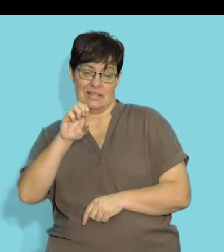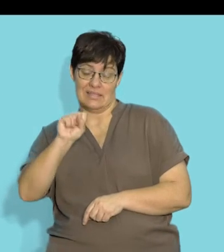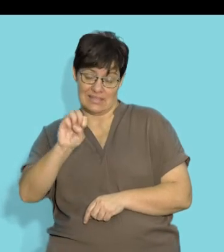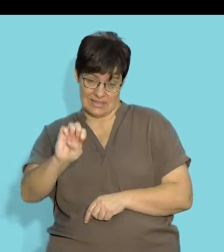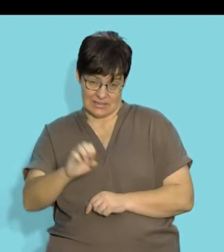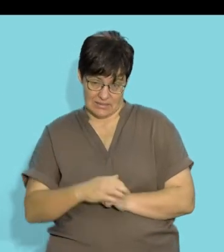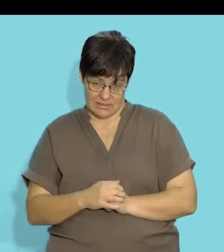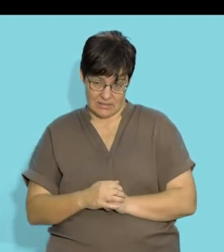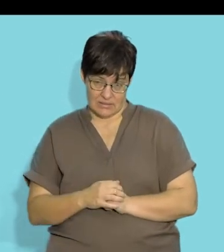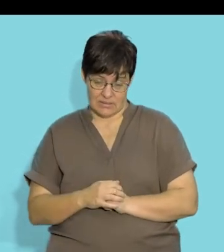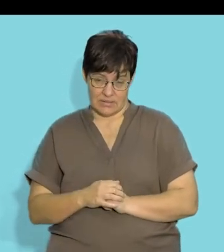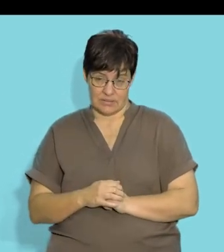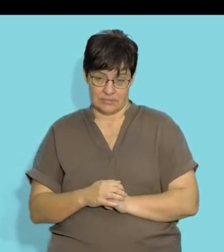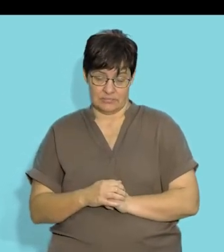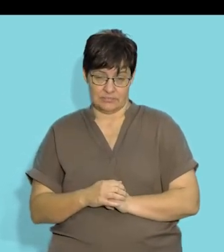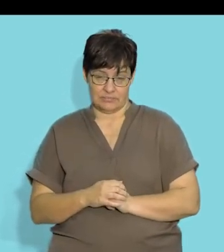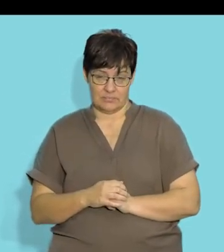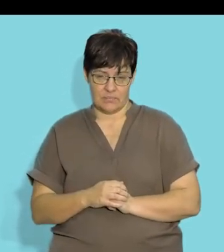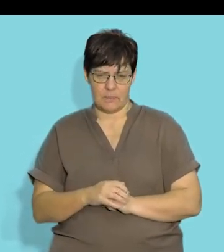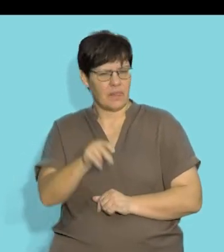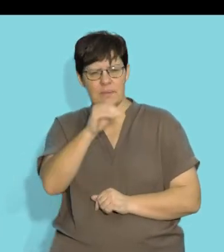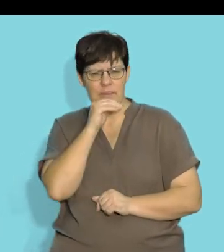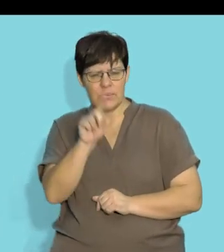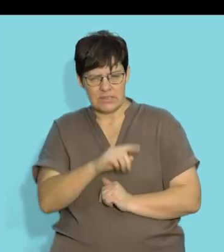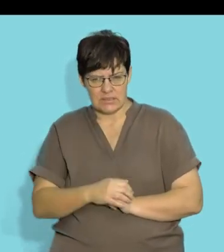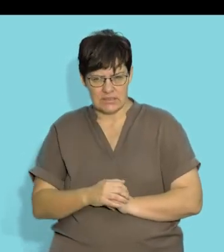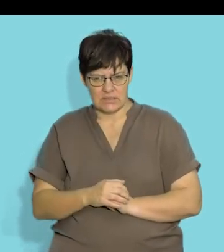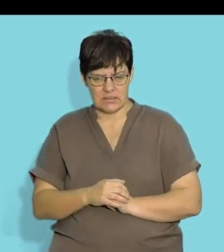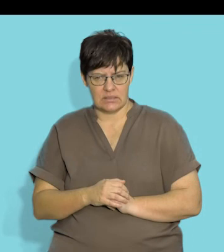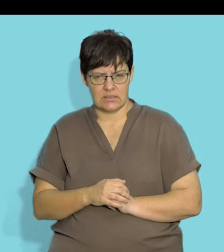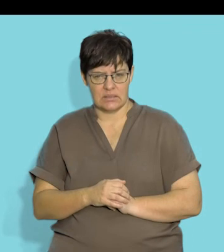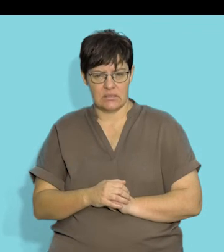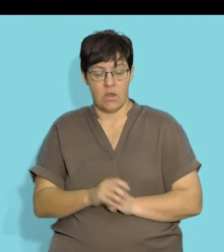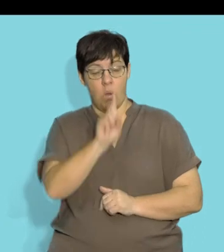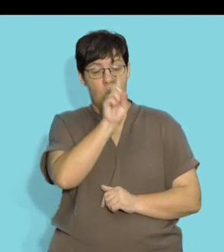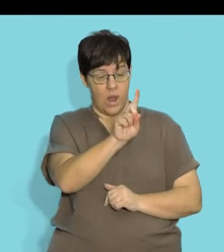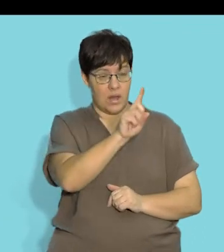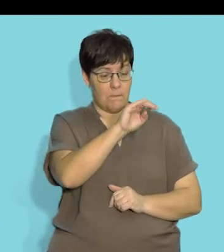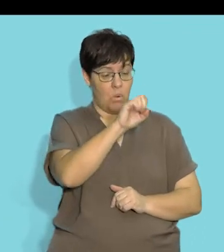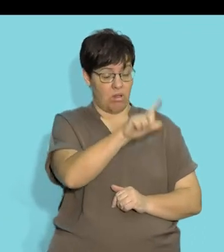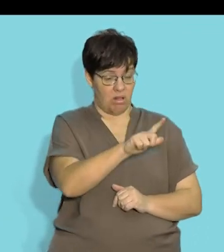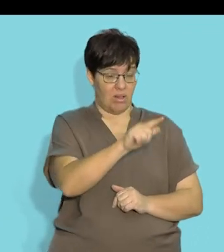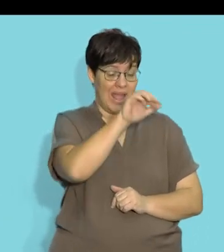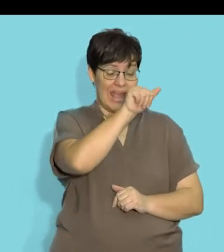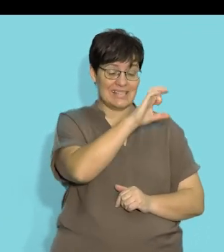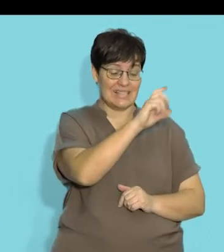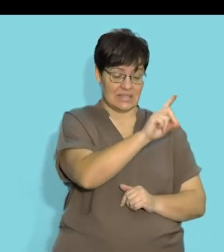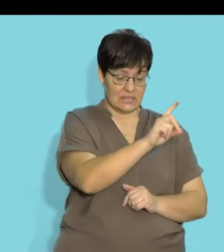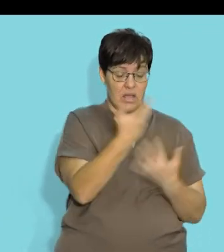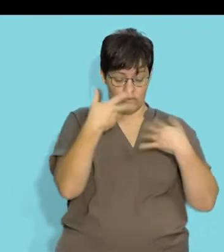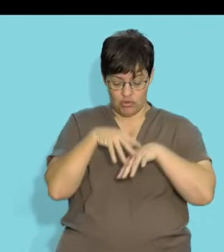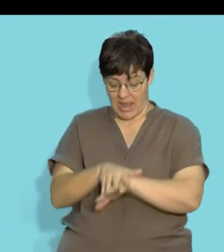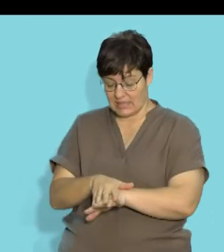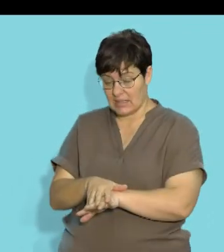in this reaction is 1:2. What does this mean? It means that a mole of the acid reacts